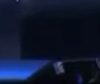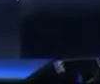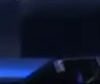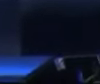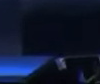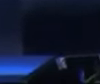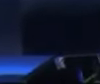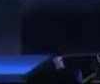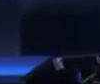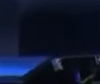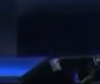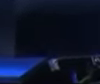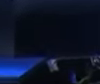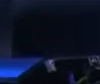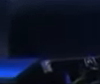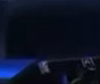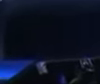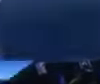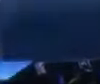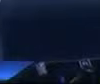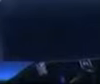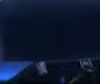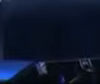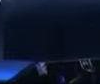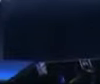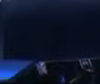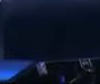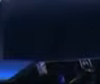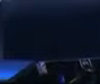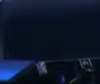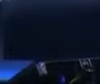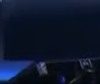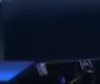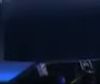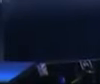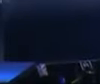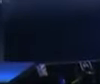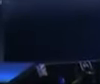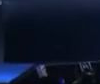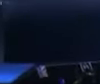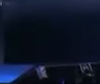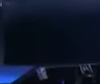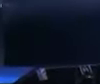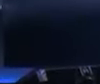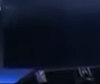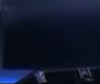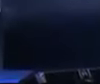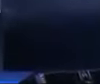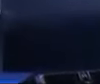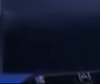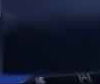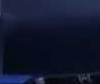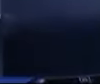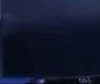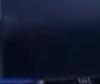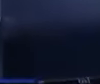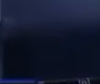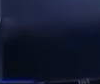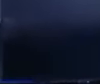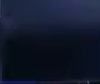Every time a door is closed, it will slow you down in life and destiny. Now we're going to do this very